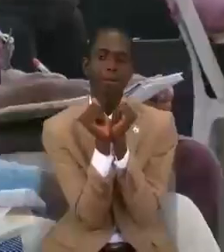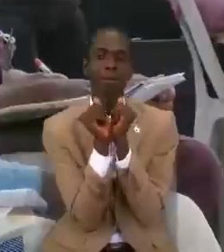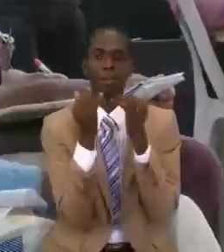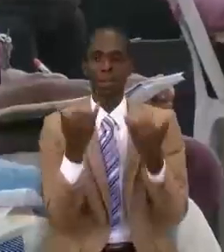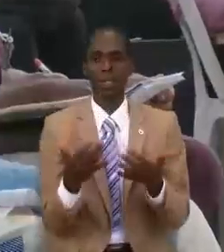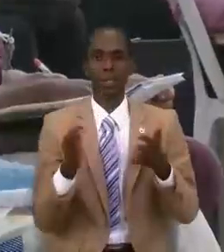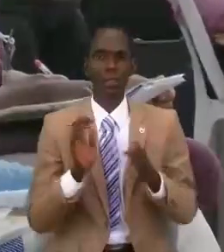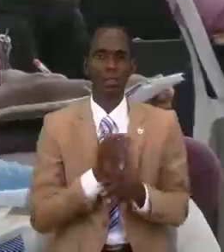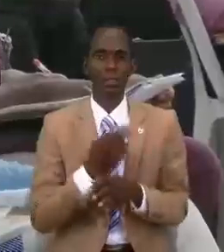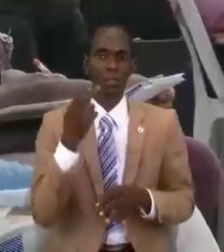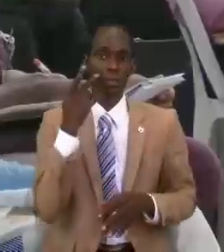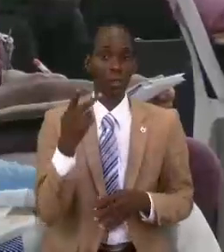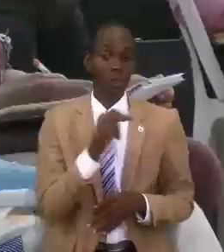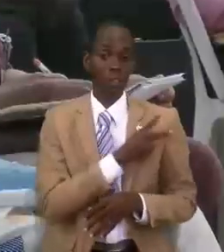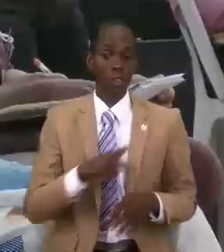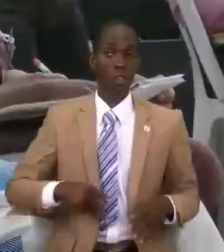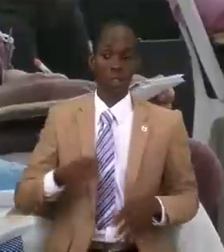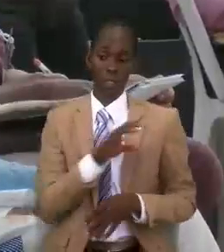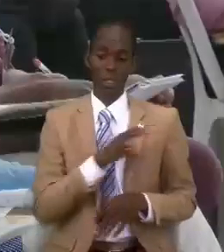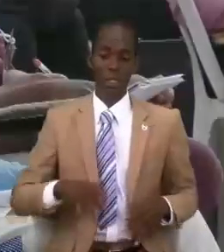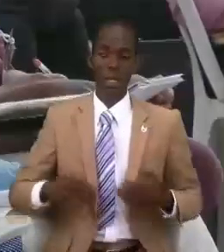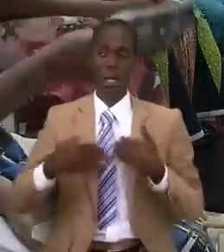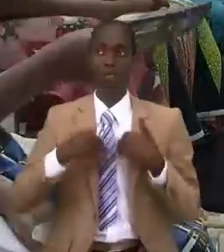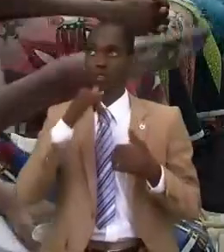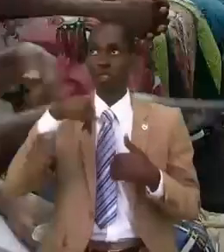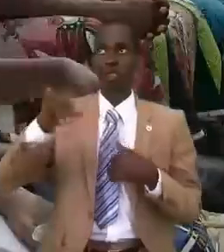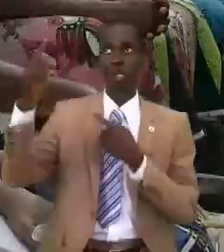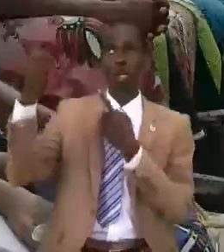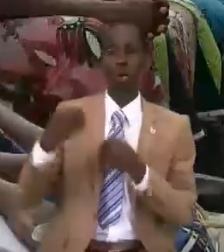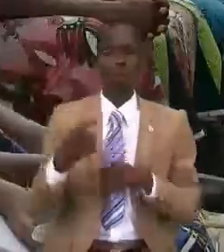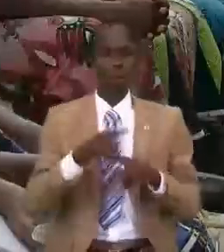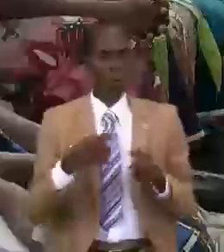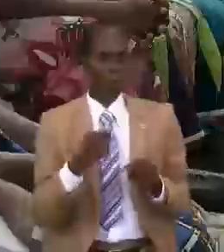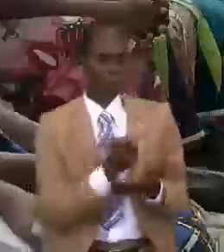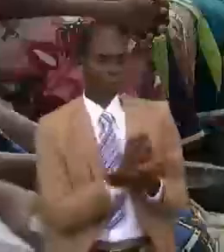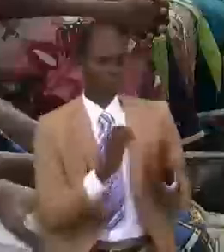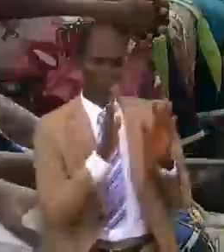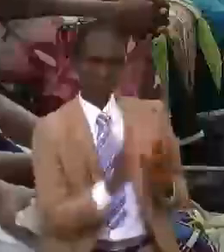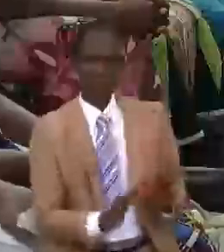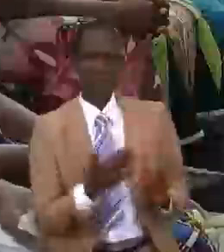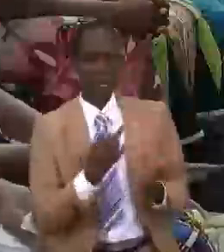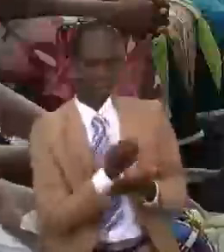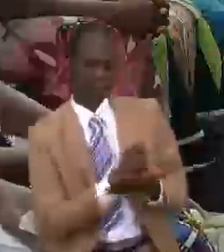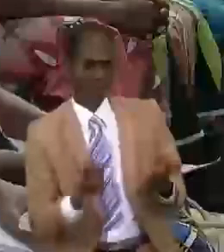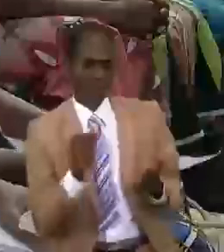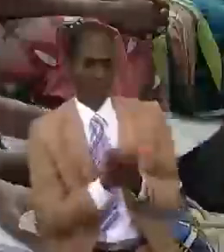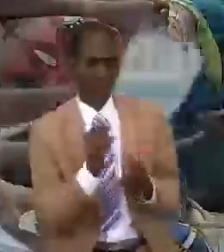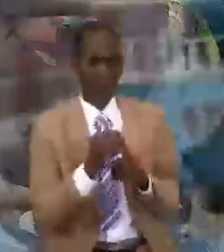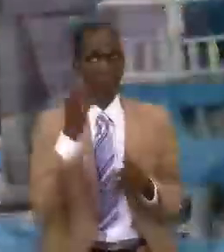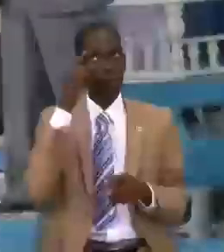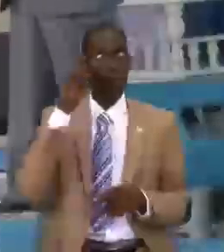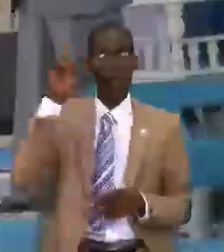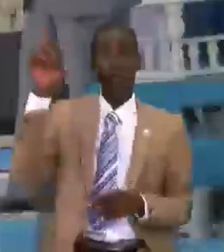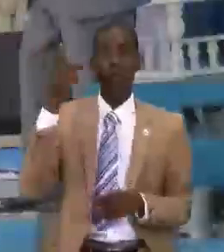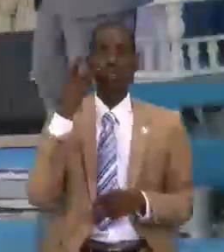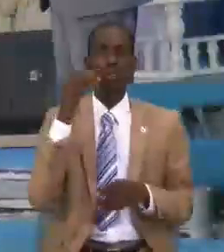come, and the speech writer has written that for him. Now we're looking at Luke chapter 4, and I'm reading from verse